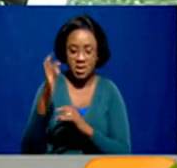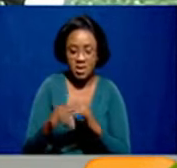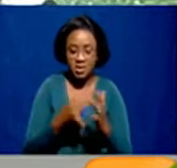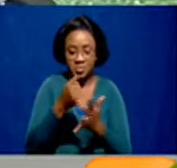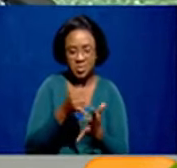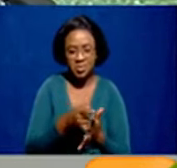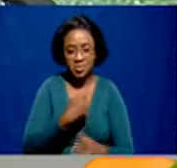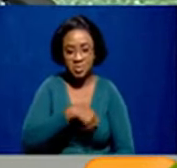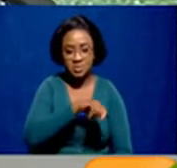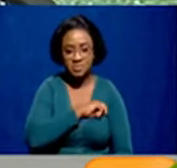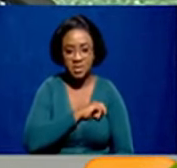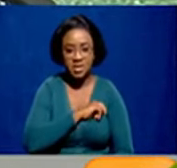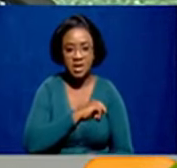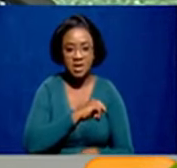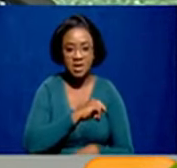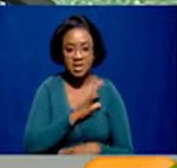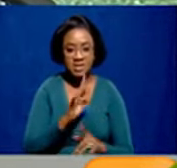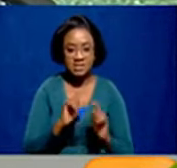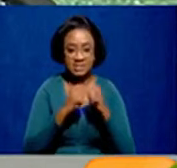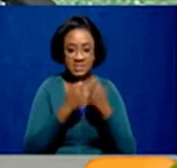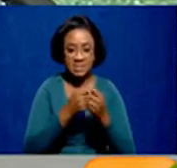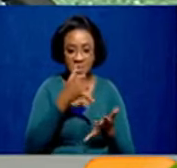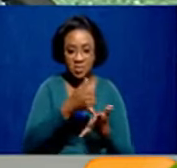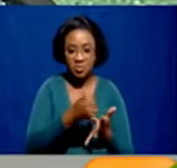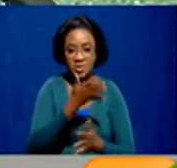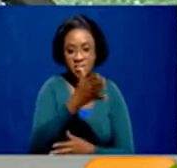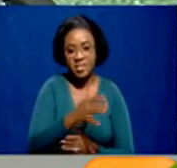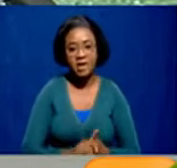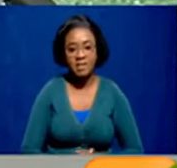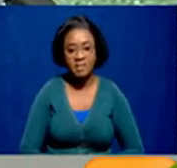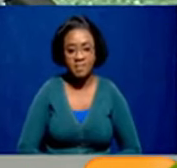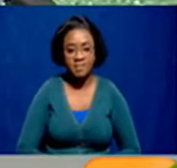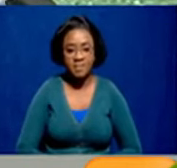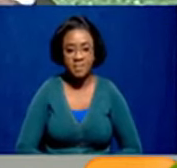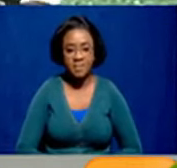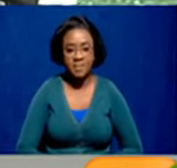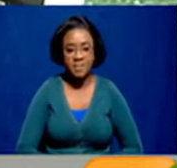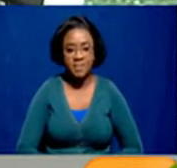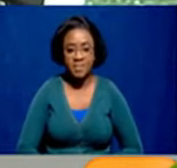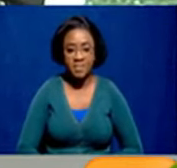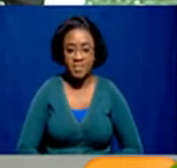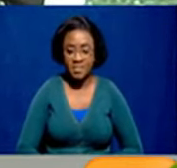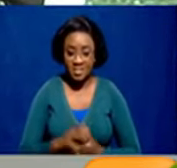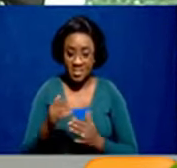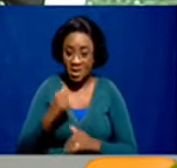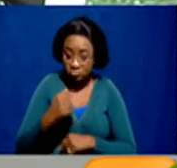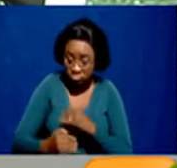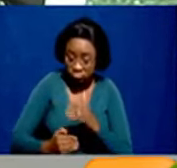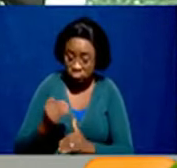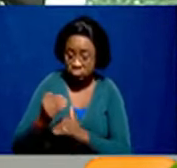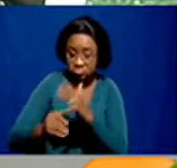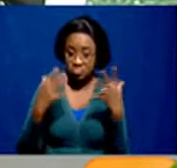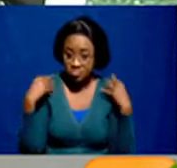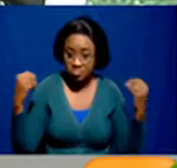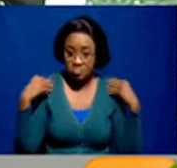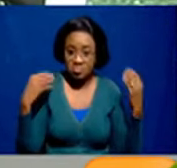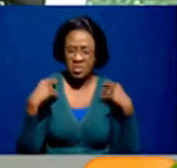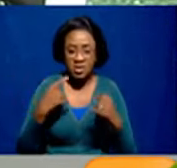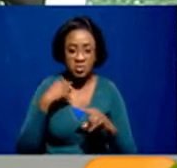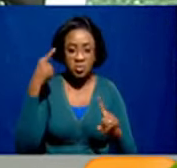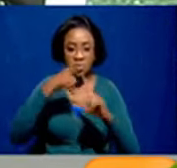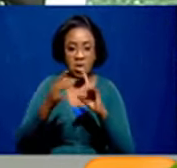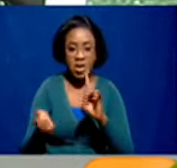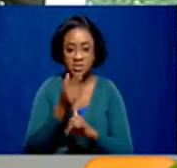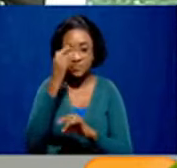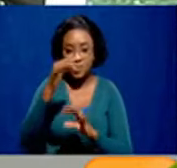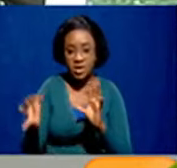Spanish giants Barcelona in the Spanish La Liga. Kibet is already on the path of realizing his dream after joining the